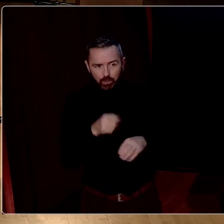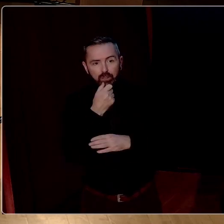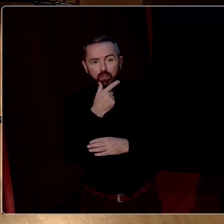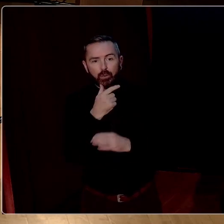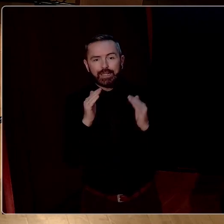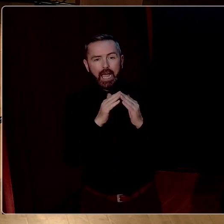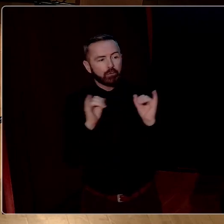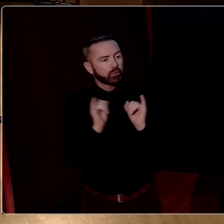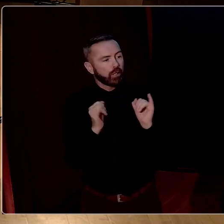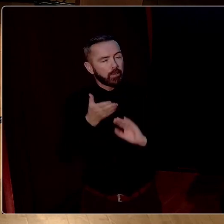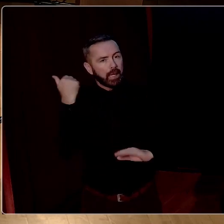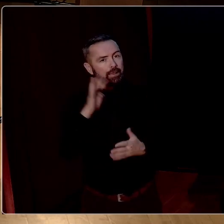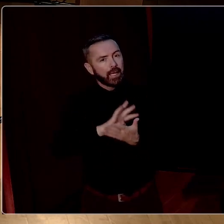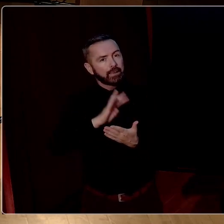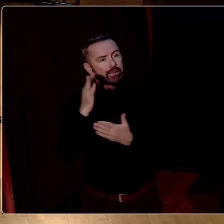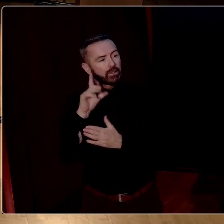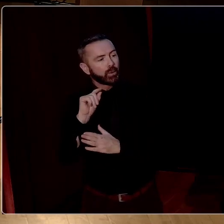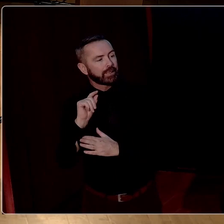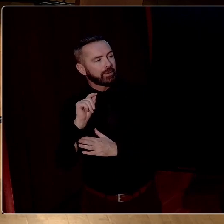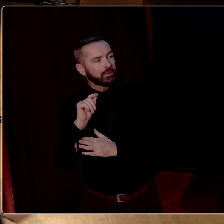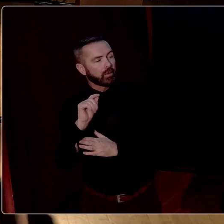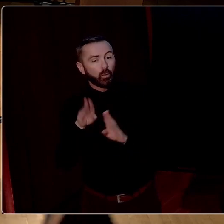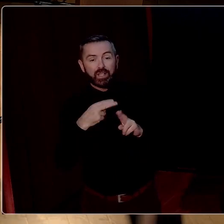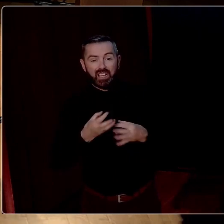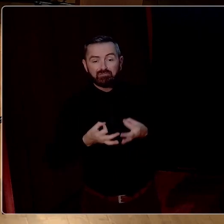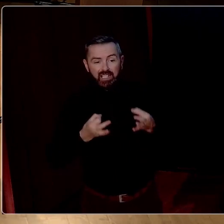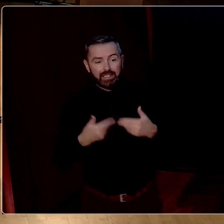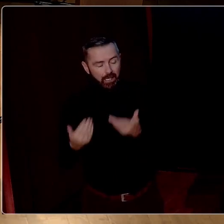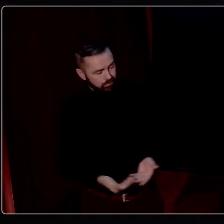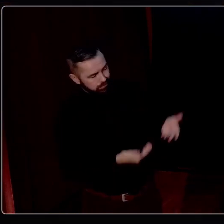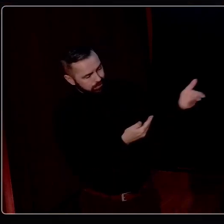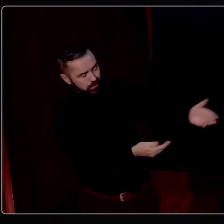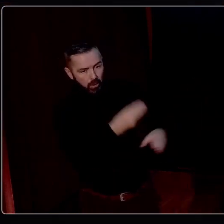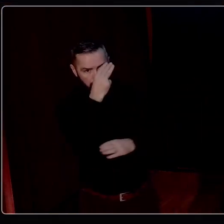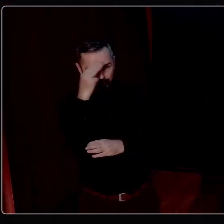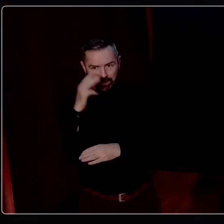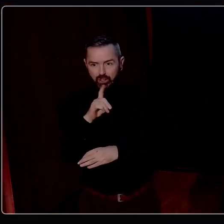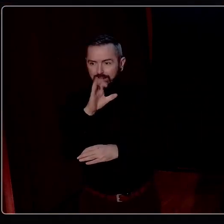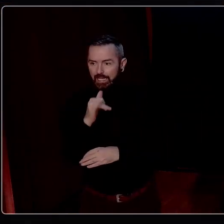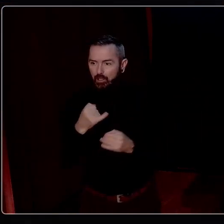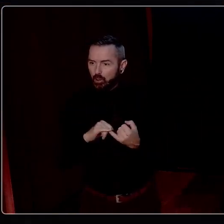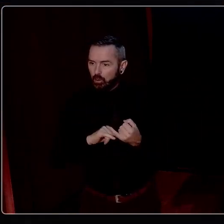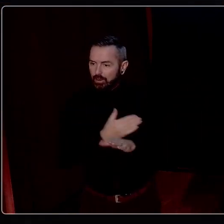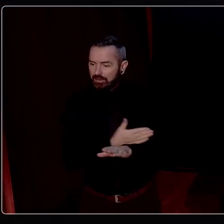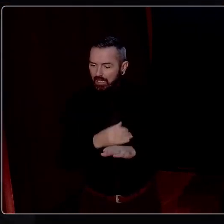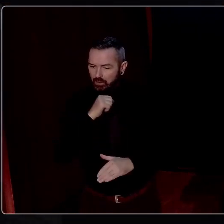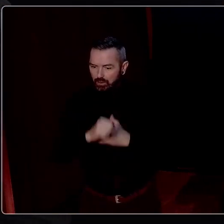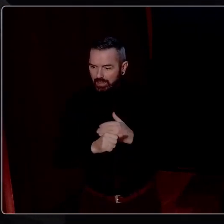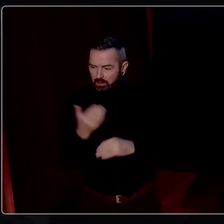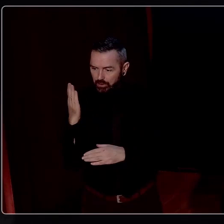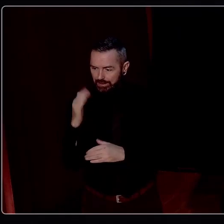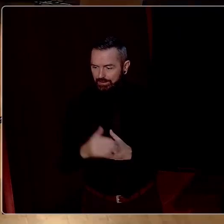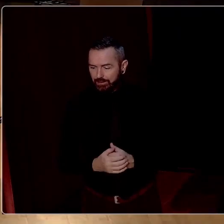Dublin's Housing Crisis in the 1920s. So without much further ado, I'm going to hand over to Professor Daly, who will commence today's proceedings with